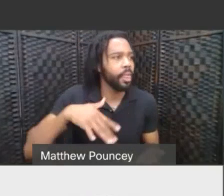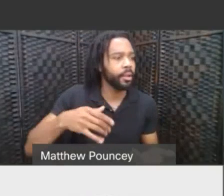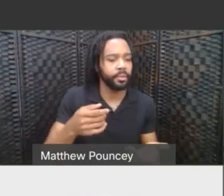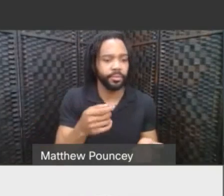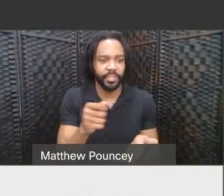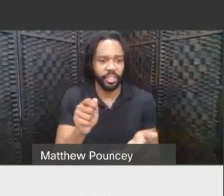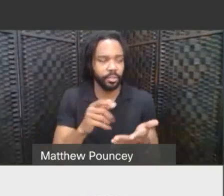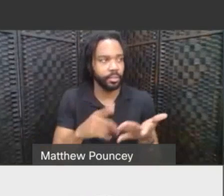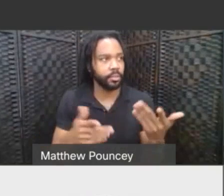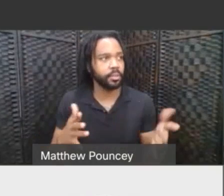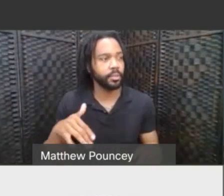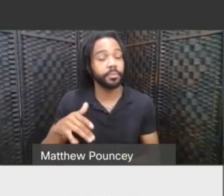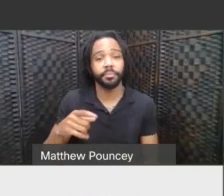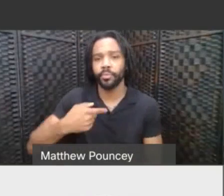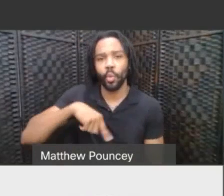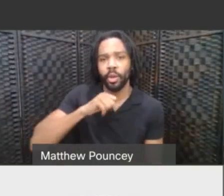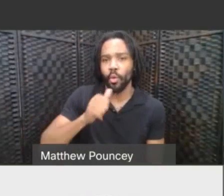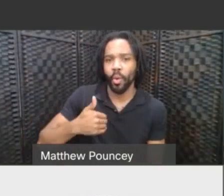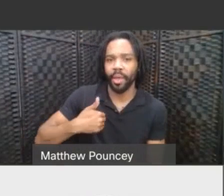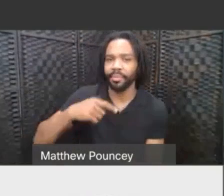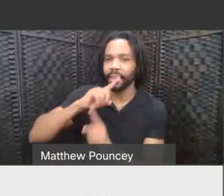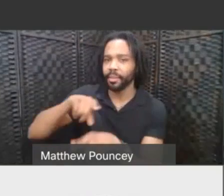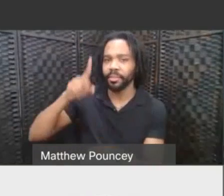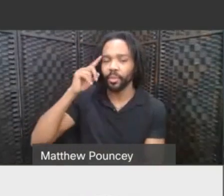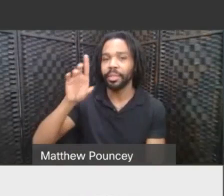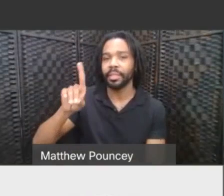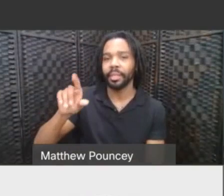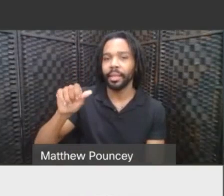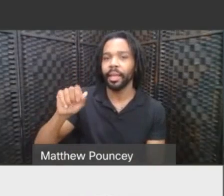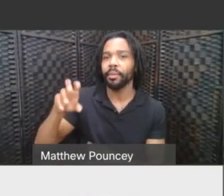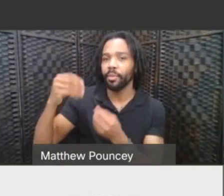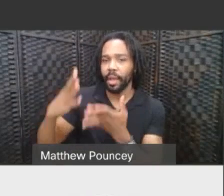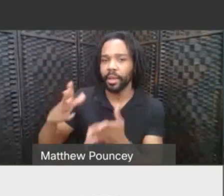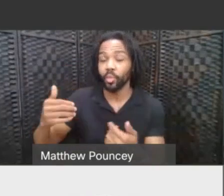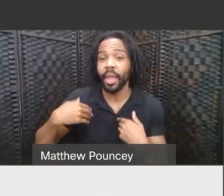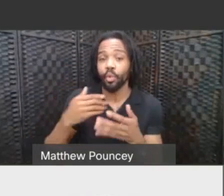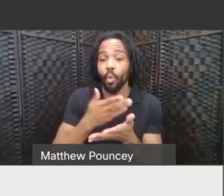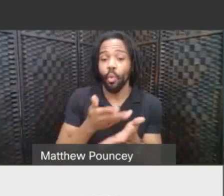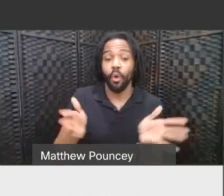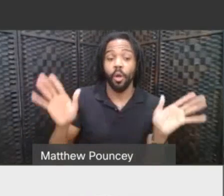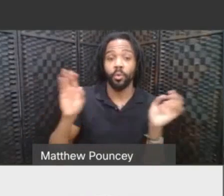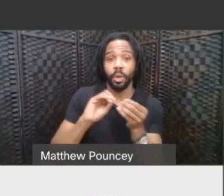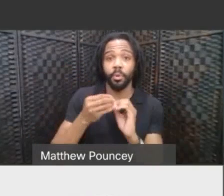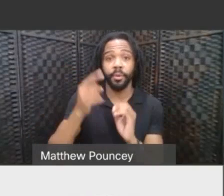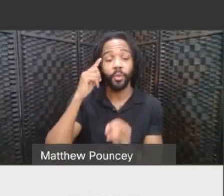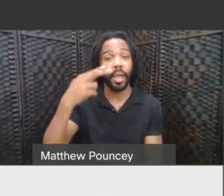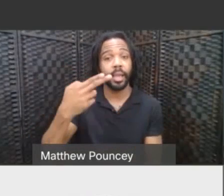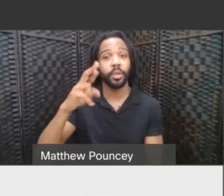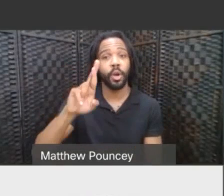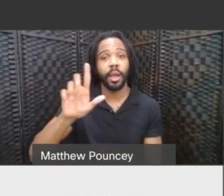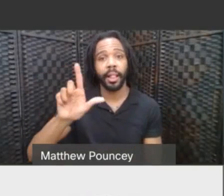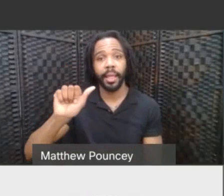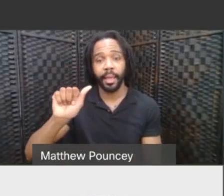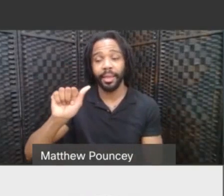that for DDA providers. We have the overall number for HRLA, which